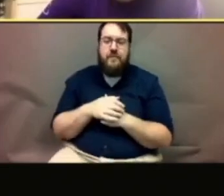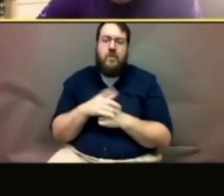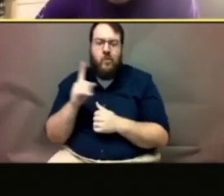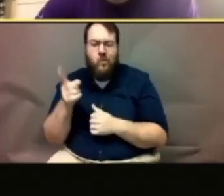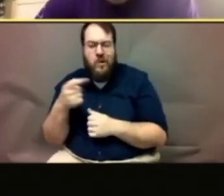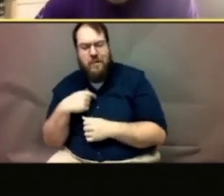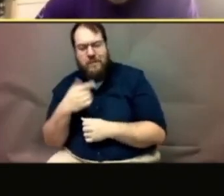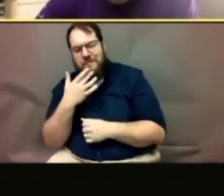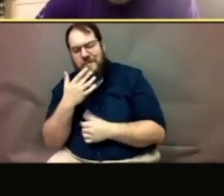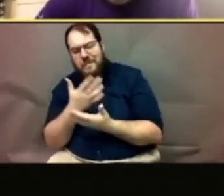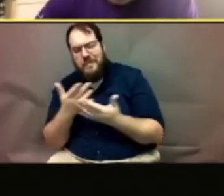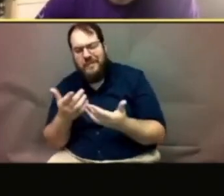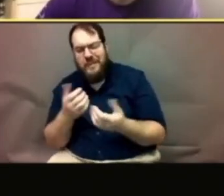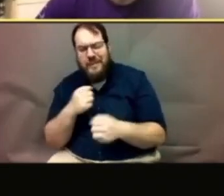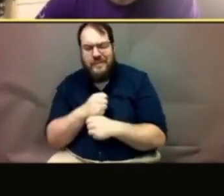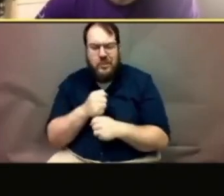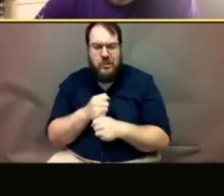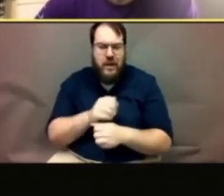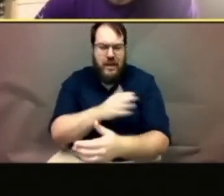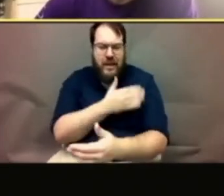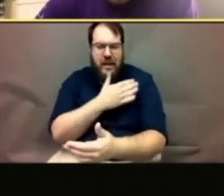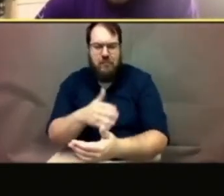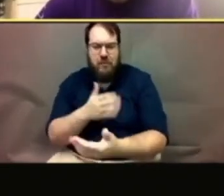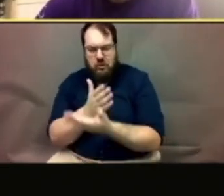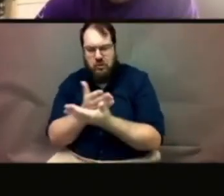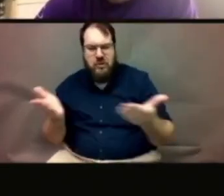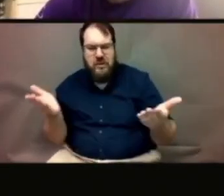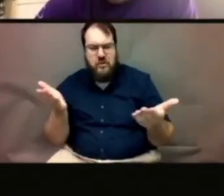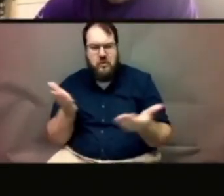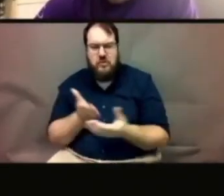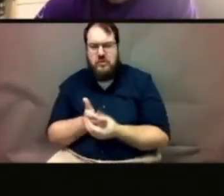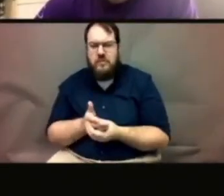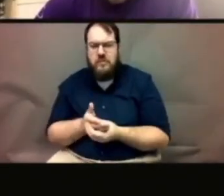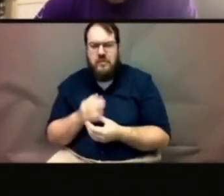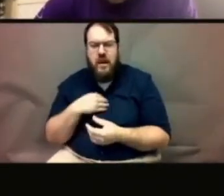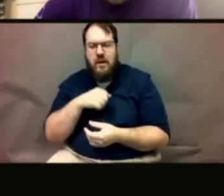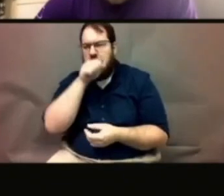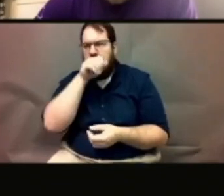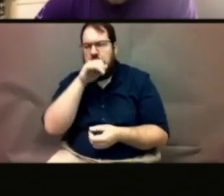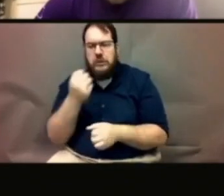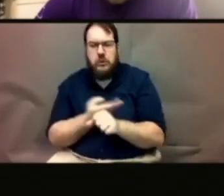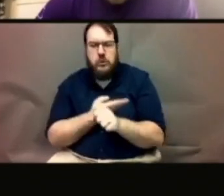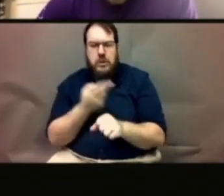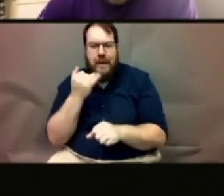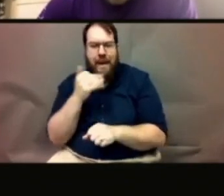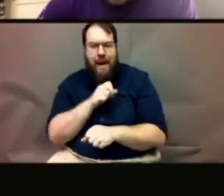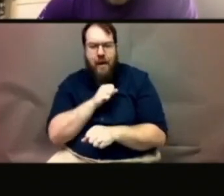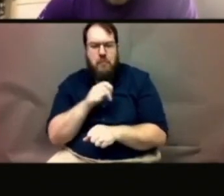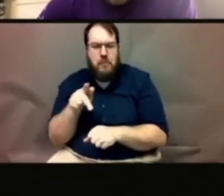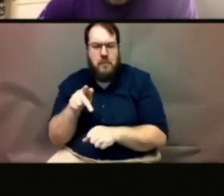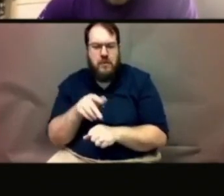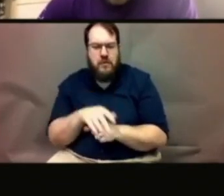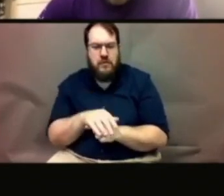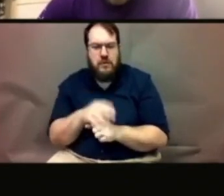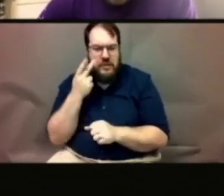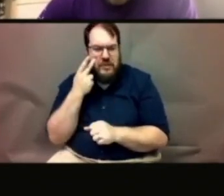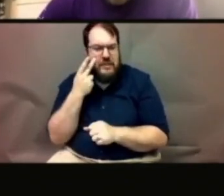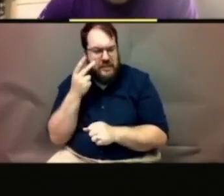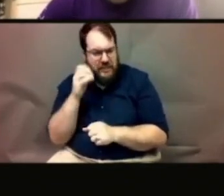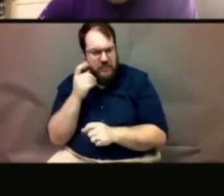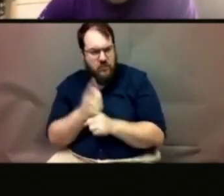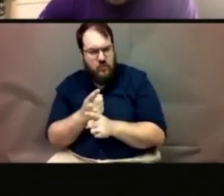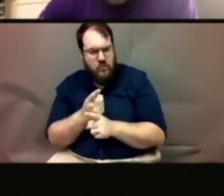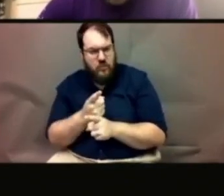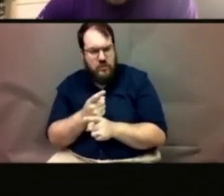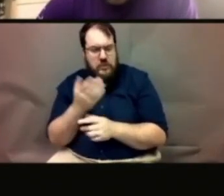Makey Makey musical instruments. So I love to see people doing that. I loved using that app. It did open the piano app. You could see that, right? Sometimes